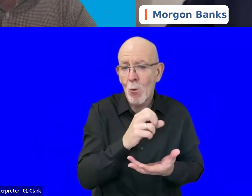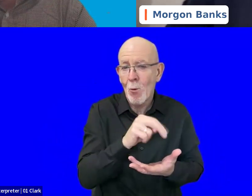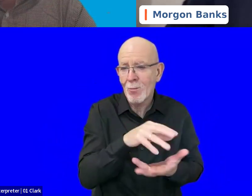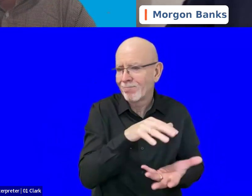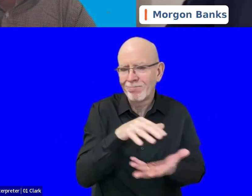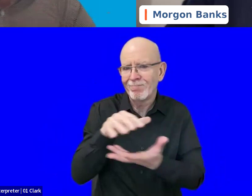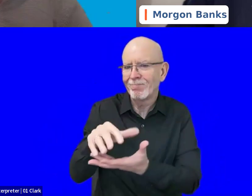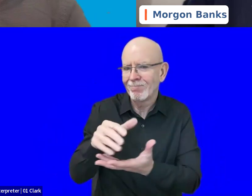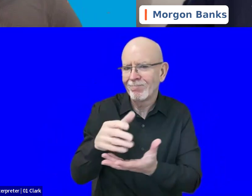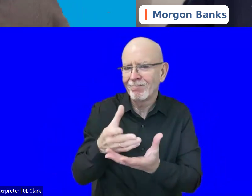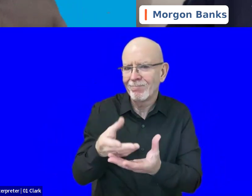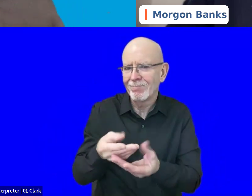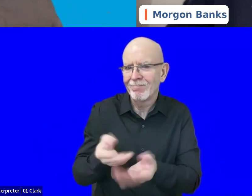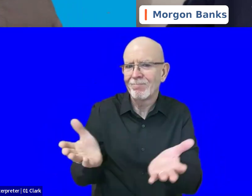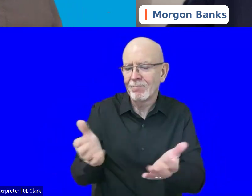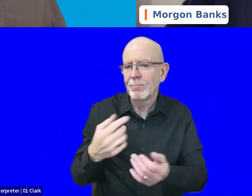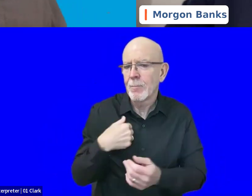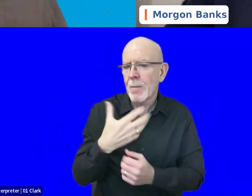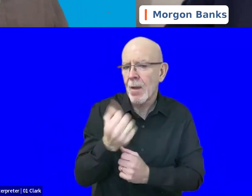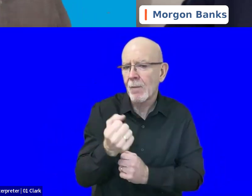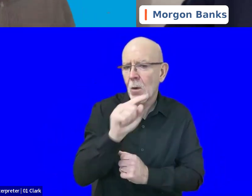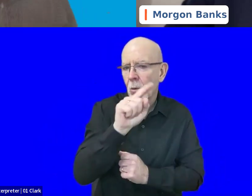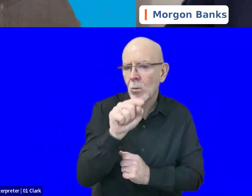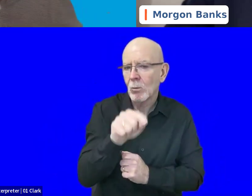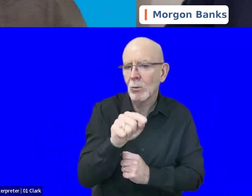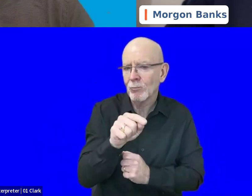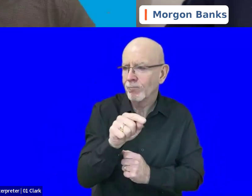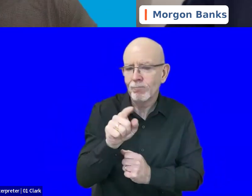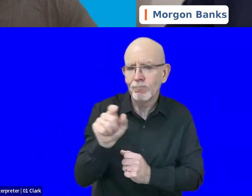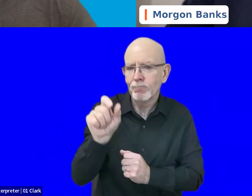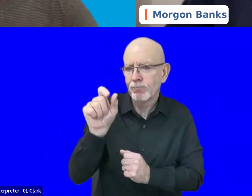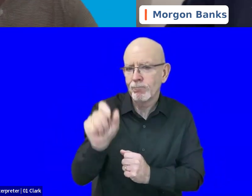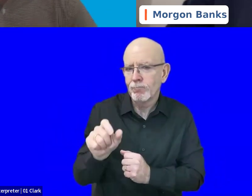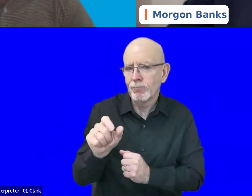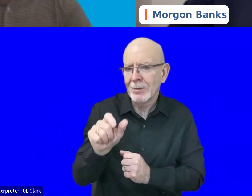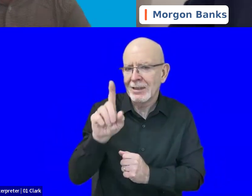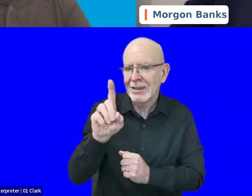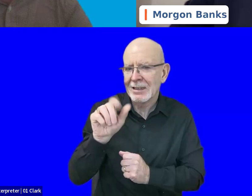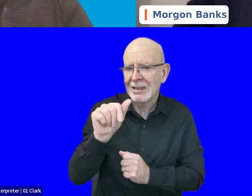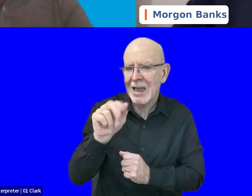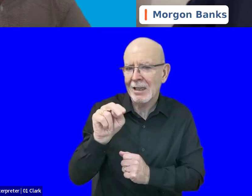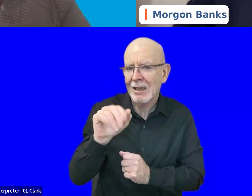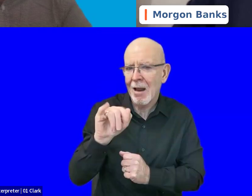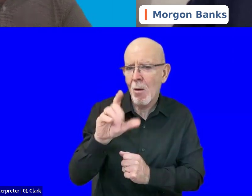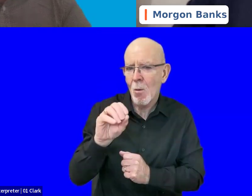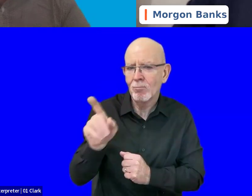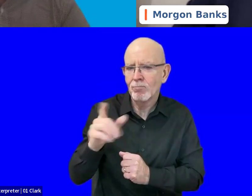I would like maybe to give to Daniel and Morgon. Danilo